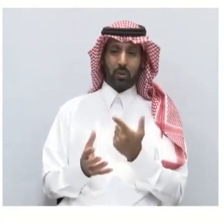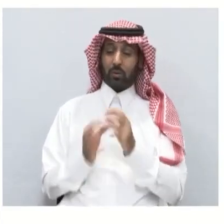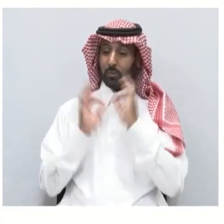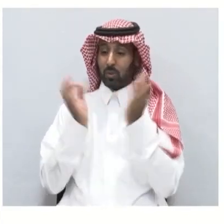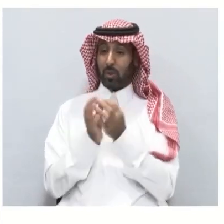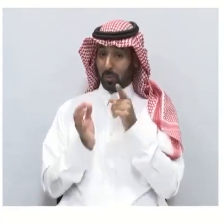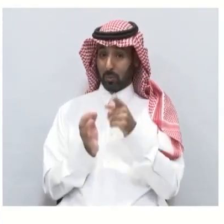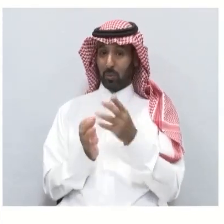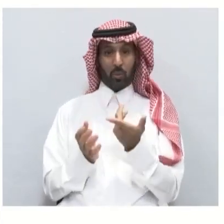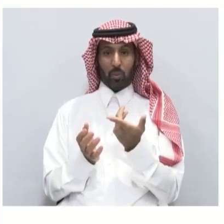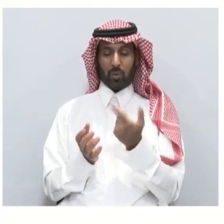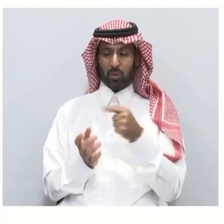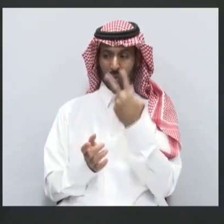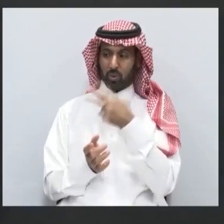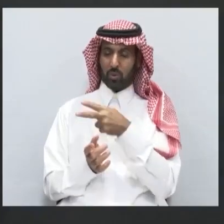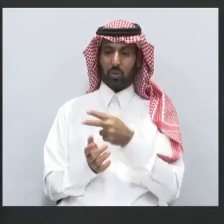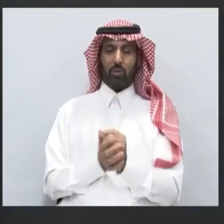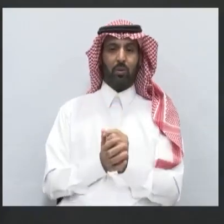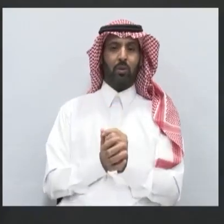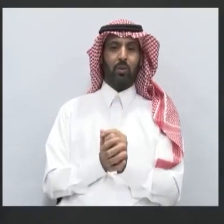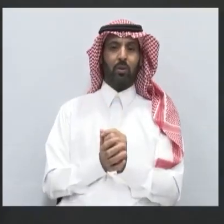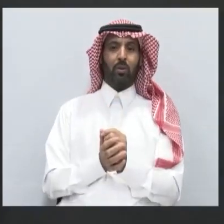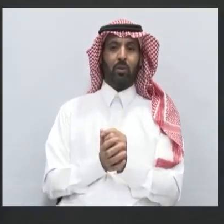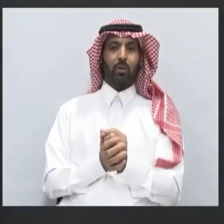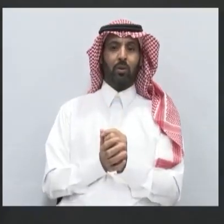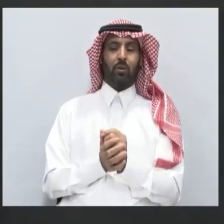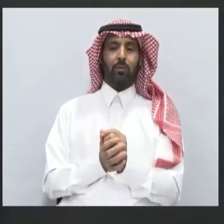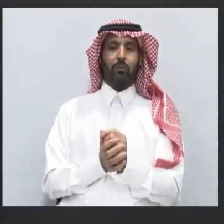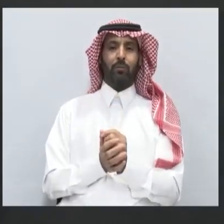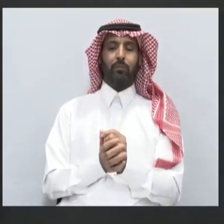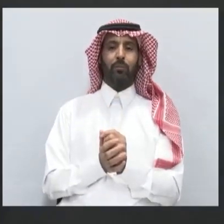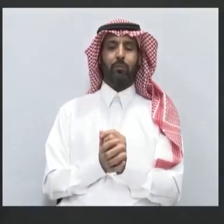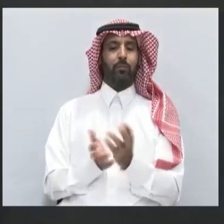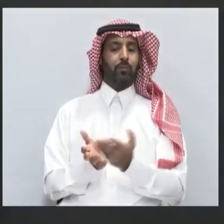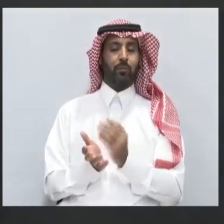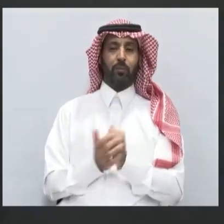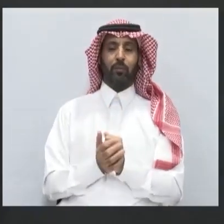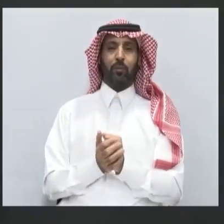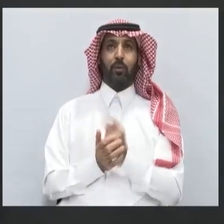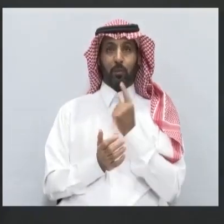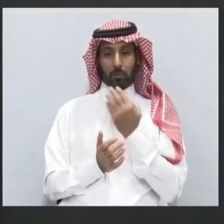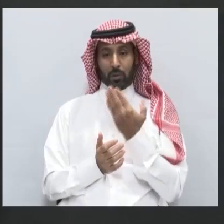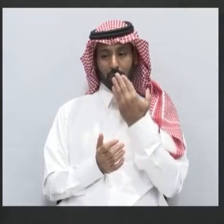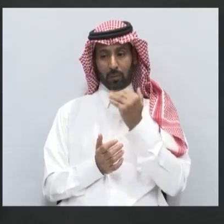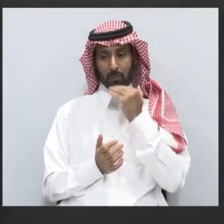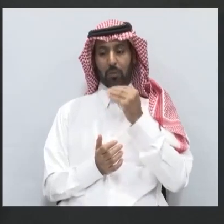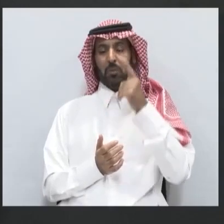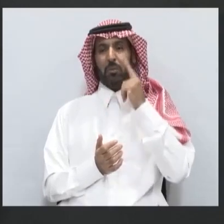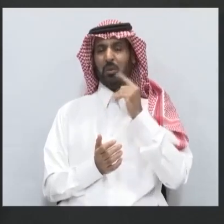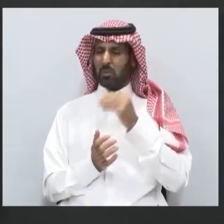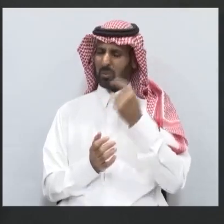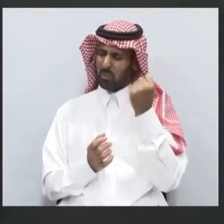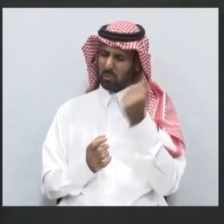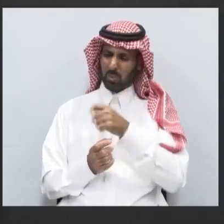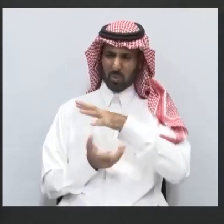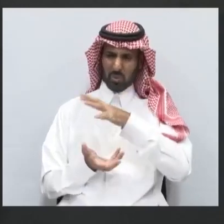of crimes are common in our community? Of course, thanks to Allah, the crimes level here are